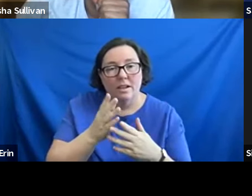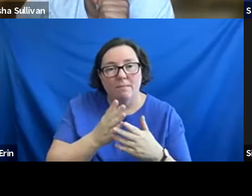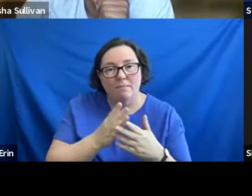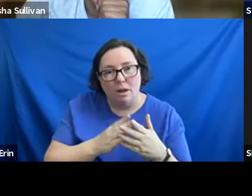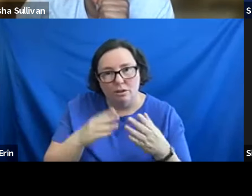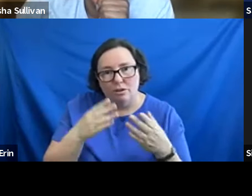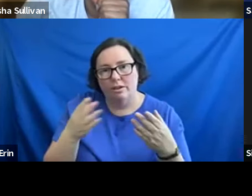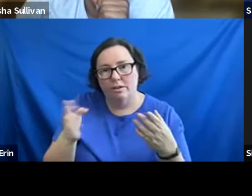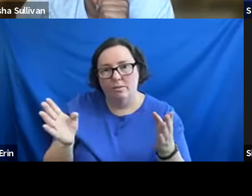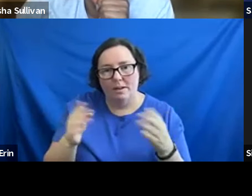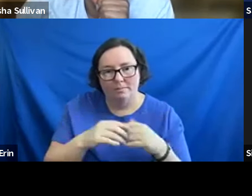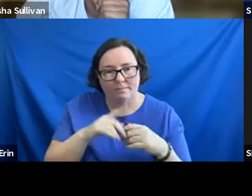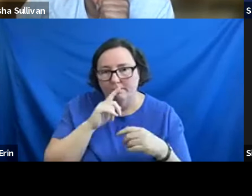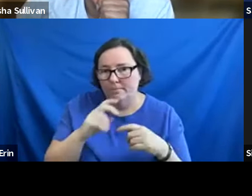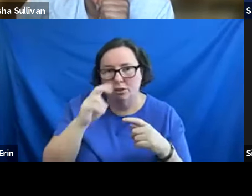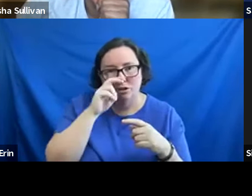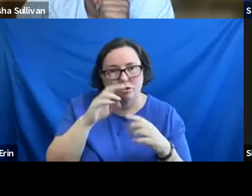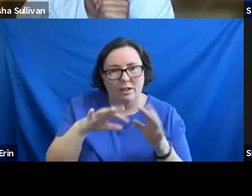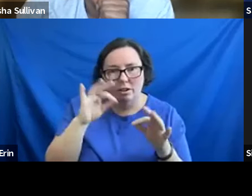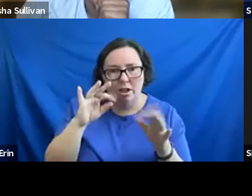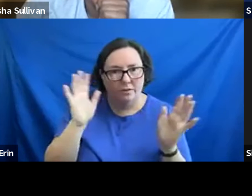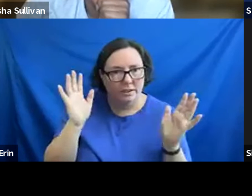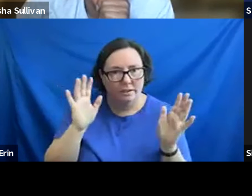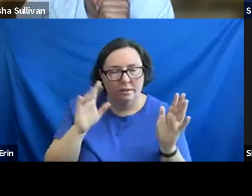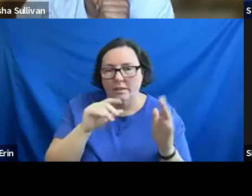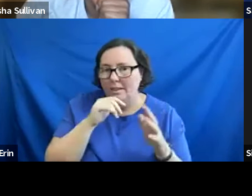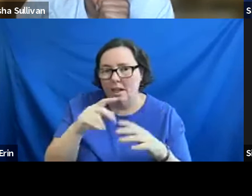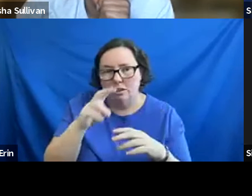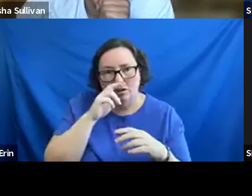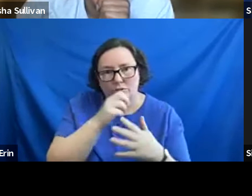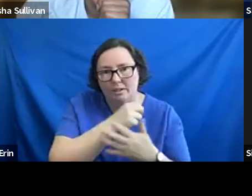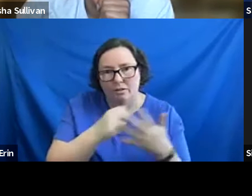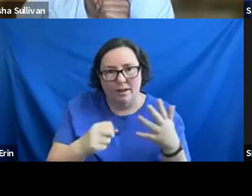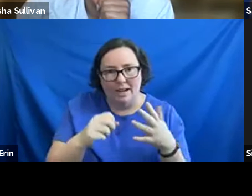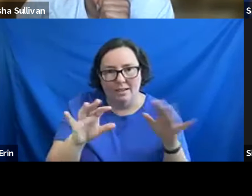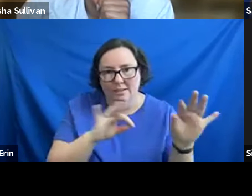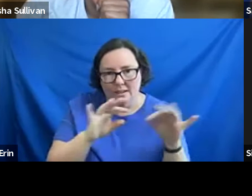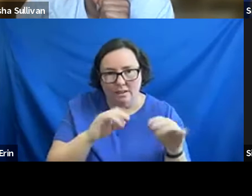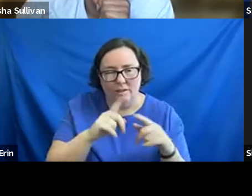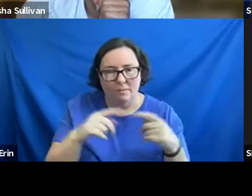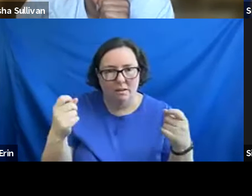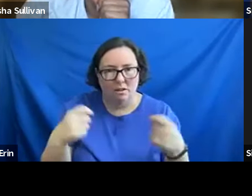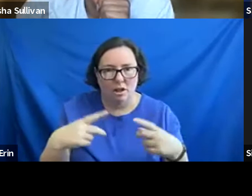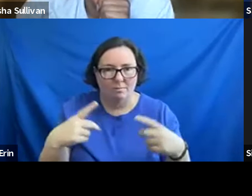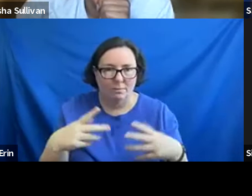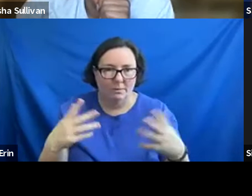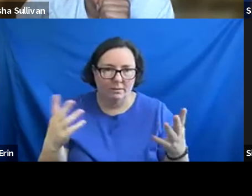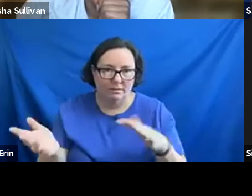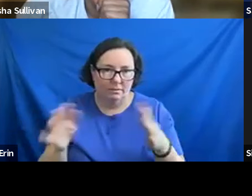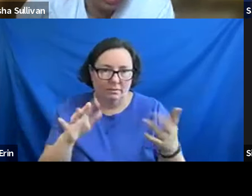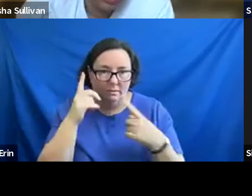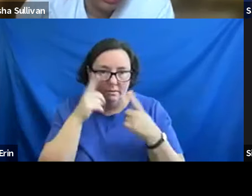up. It's not a strict lottery. It's not strict top-down selection. It is a compromise way of thinking about it.